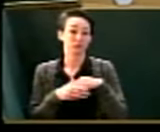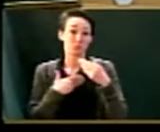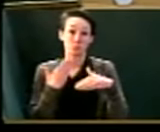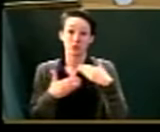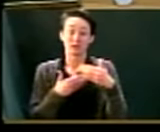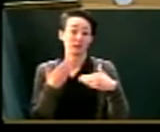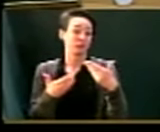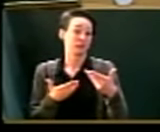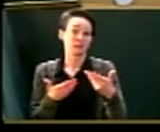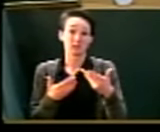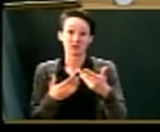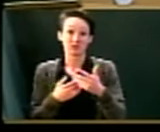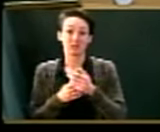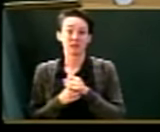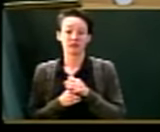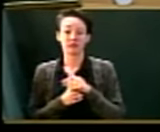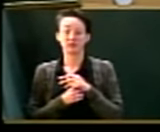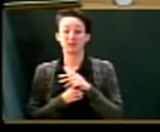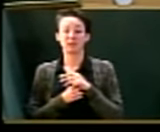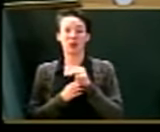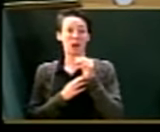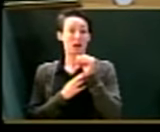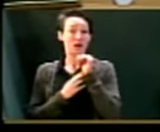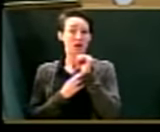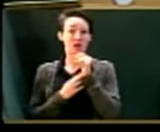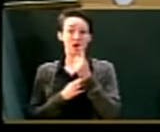of us here made this happen or wanted this to happen.